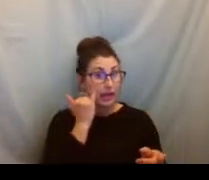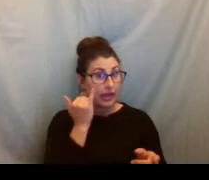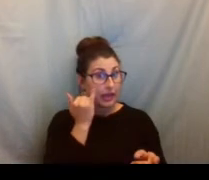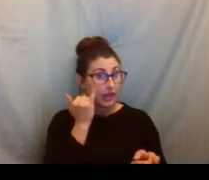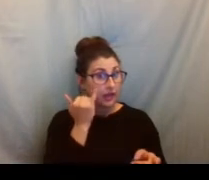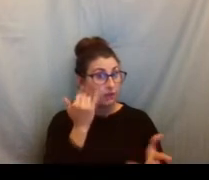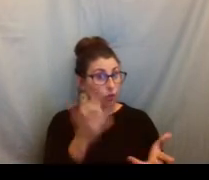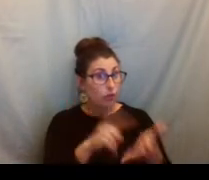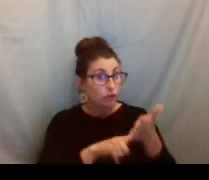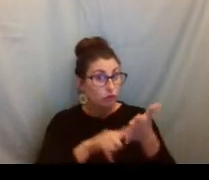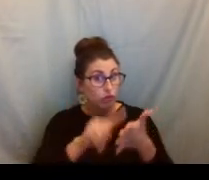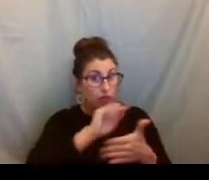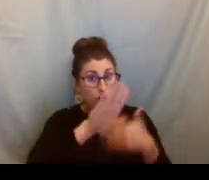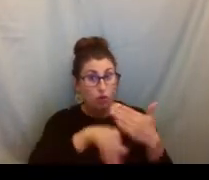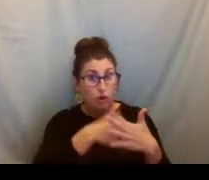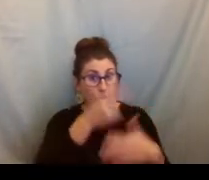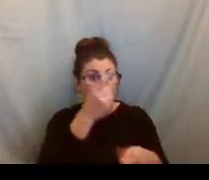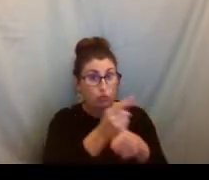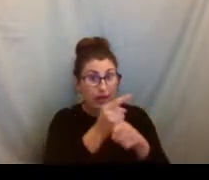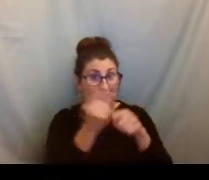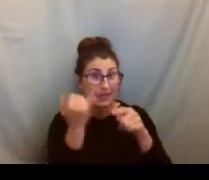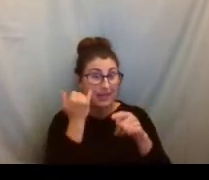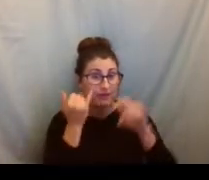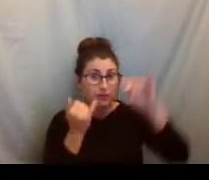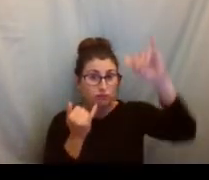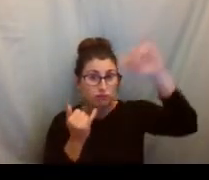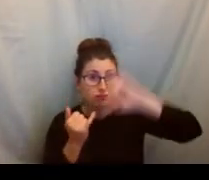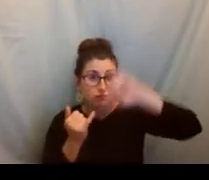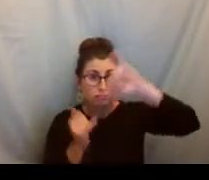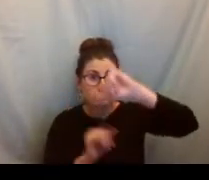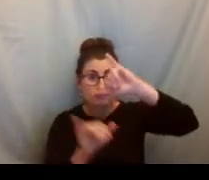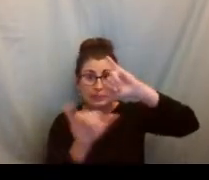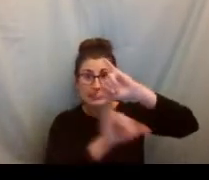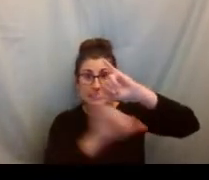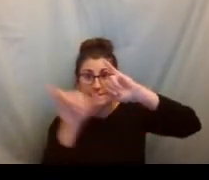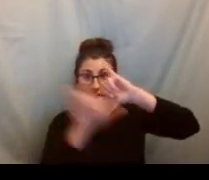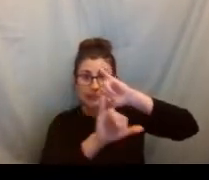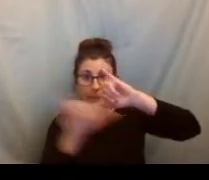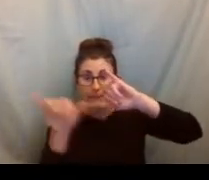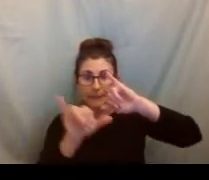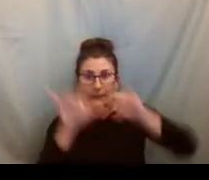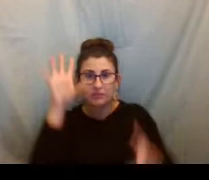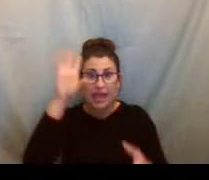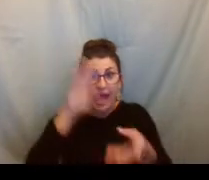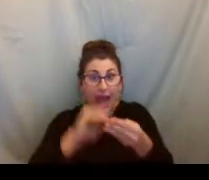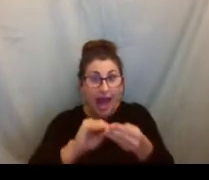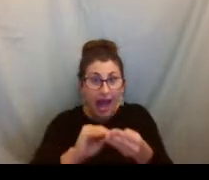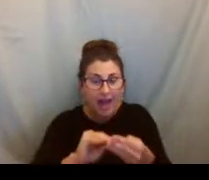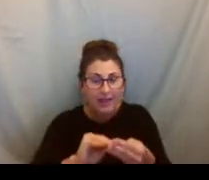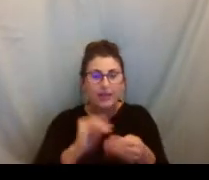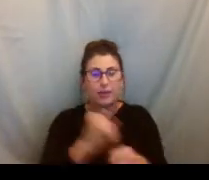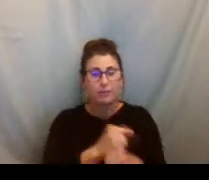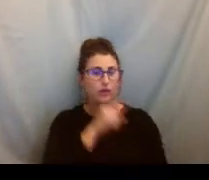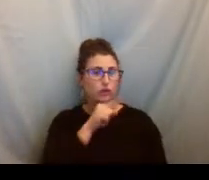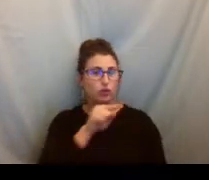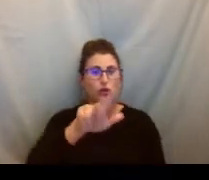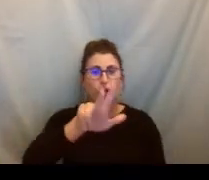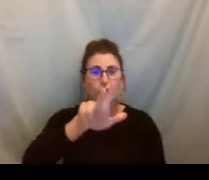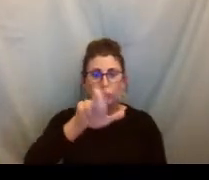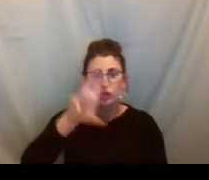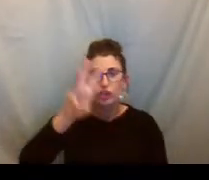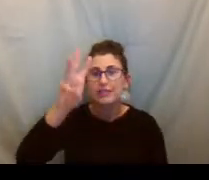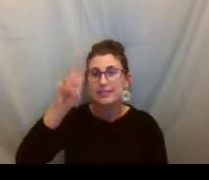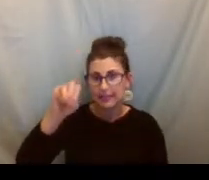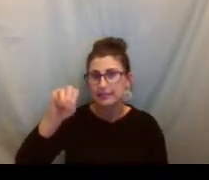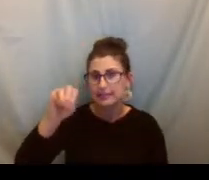correct, make sure that if they're across from one another, they're the same degree measurement. Then add them all up and make sure they add up to